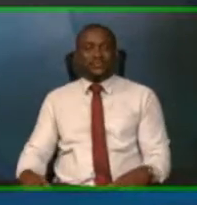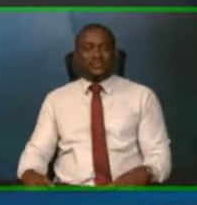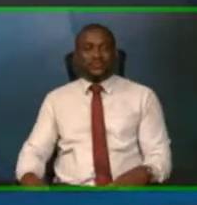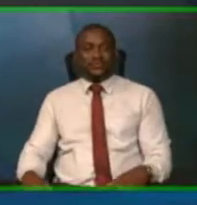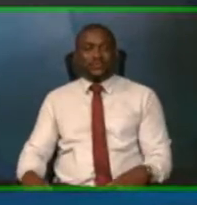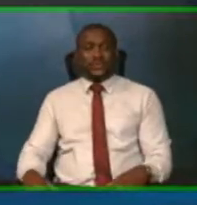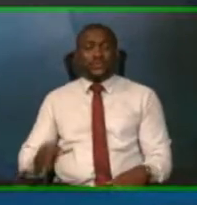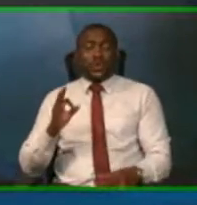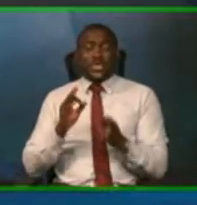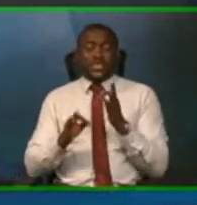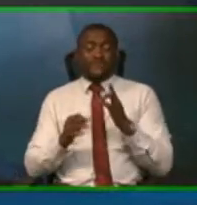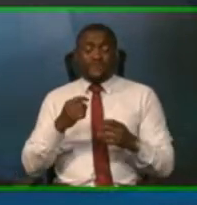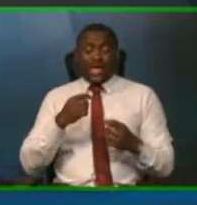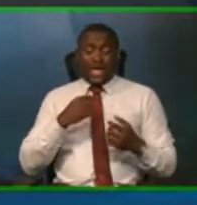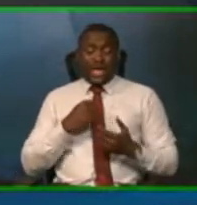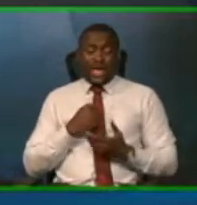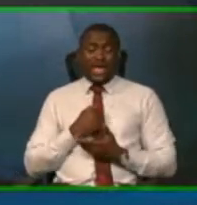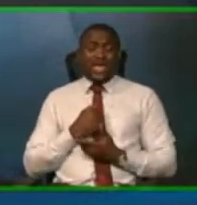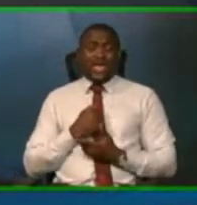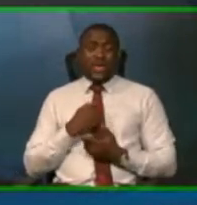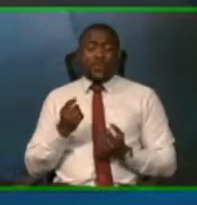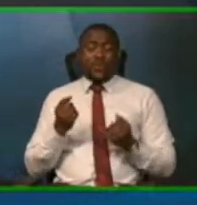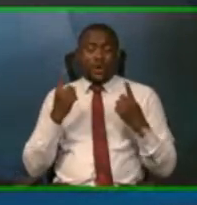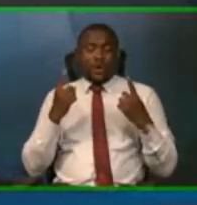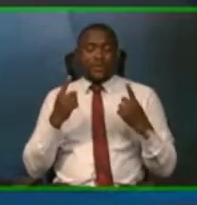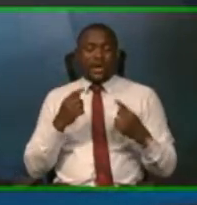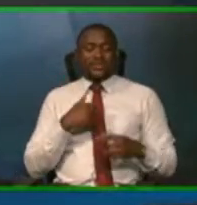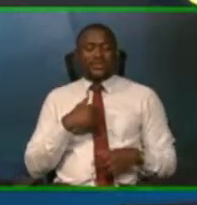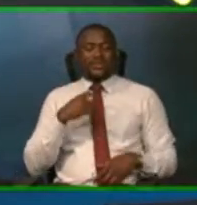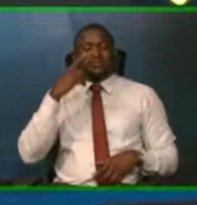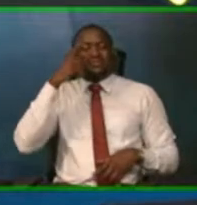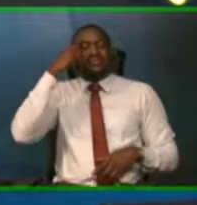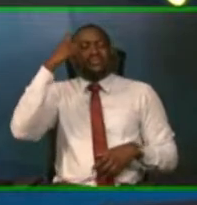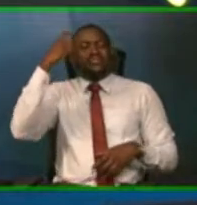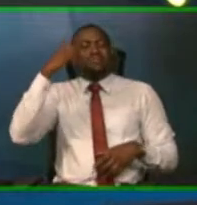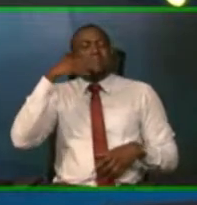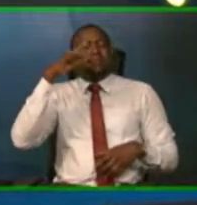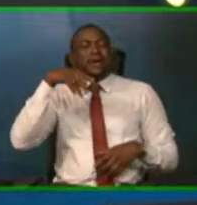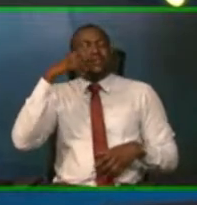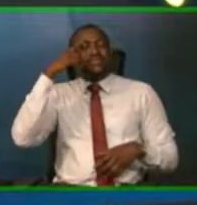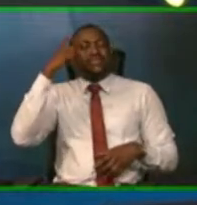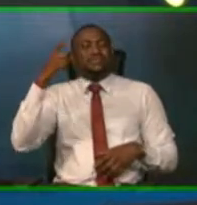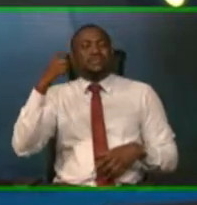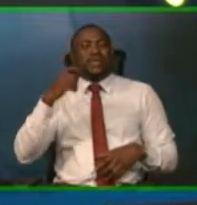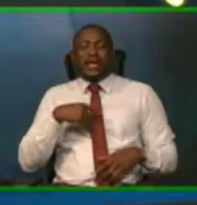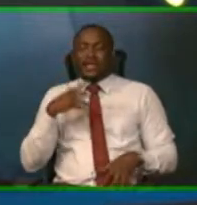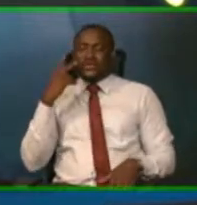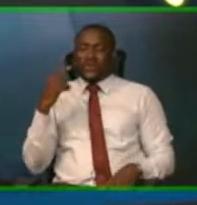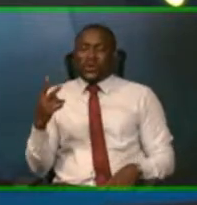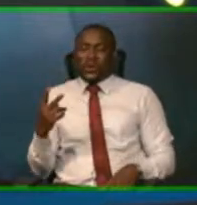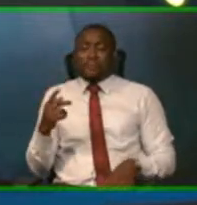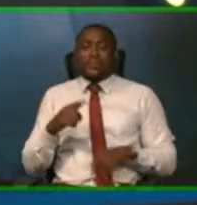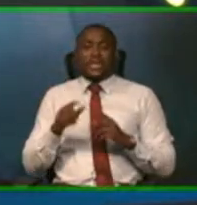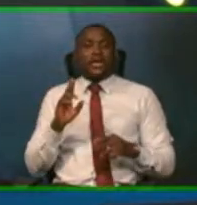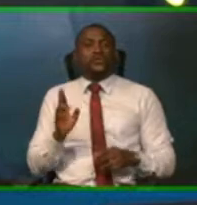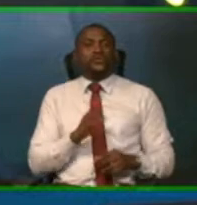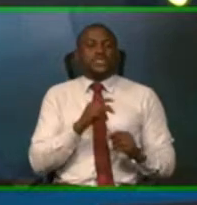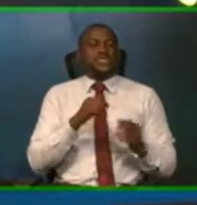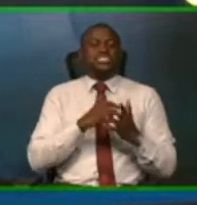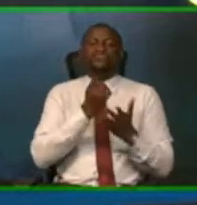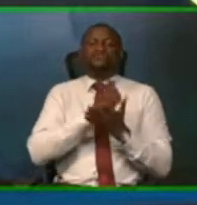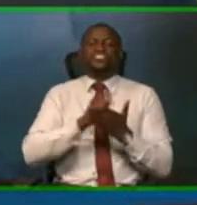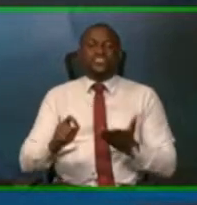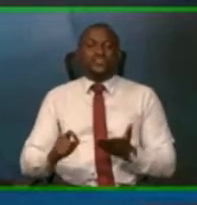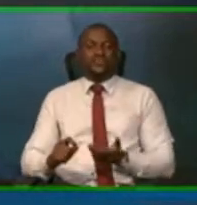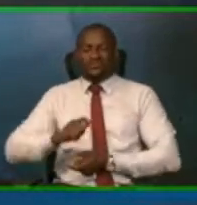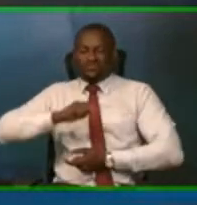So if I wake up and have a negative dream, I saw, but I can use it is written to veto the